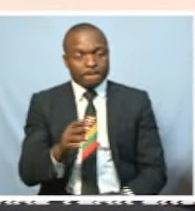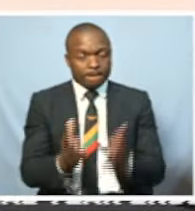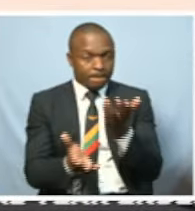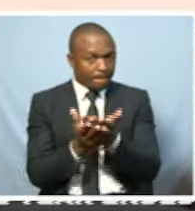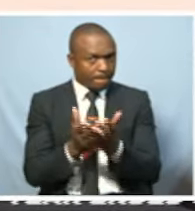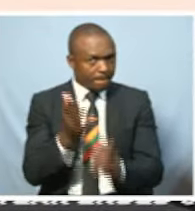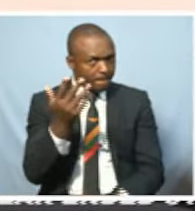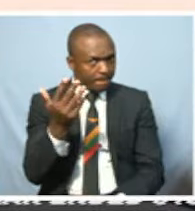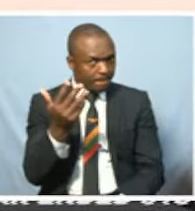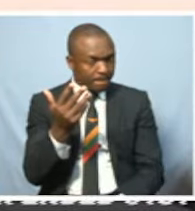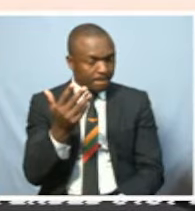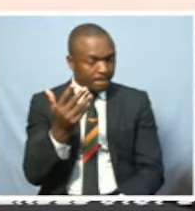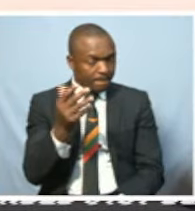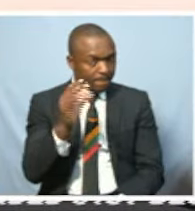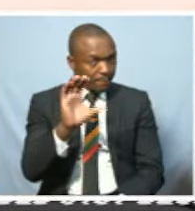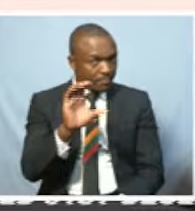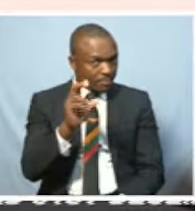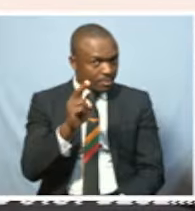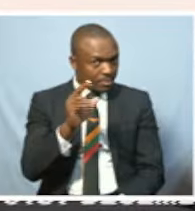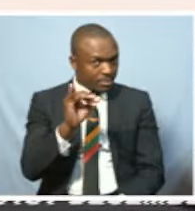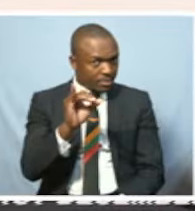Road.